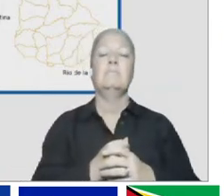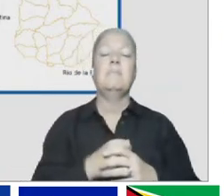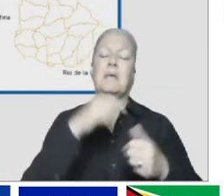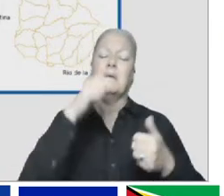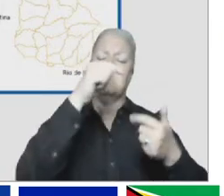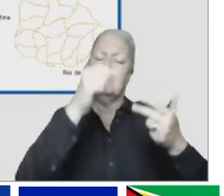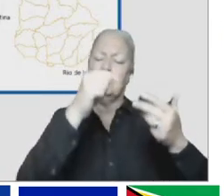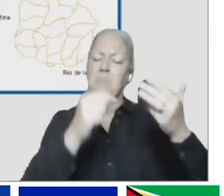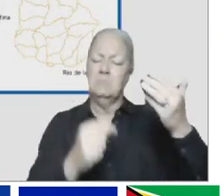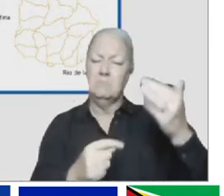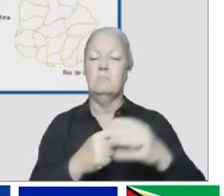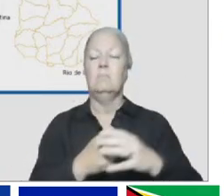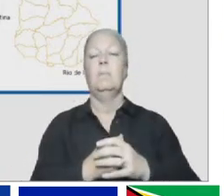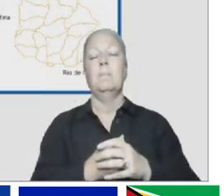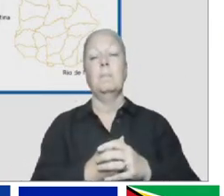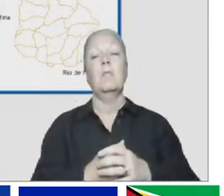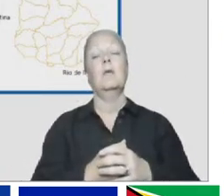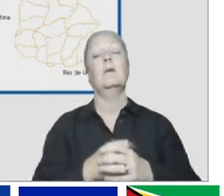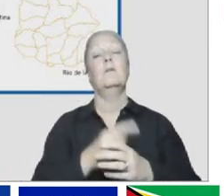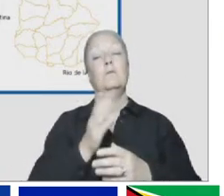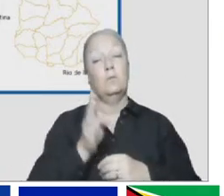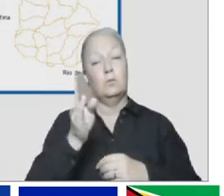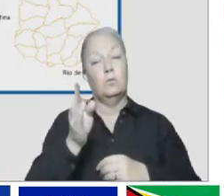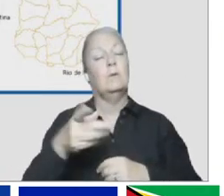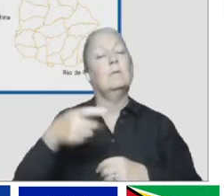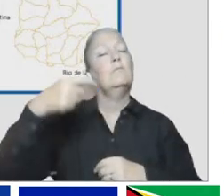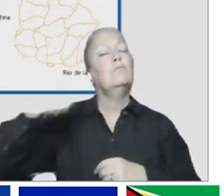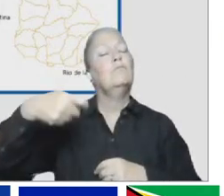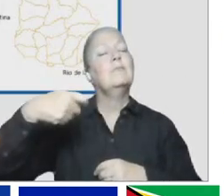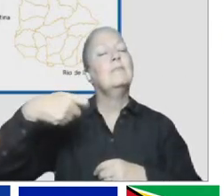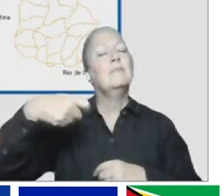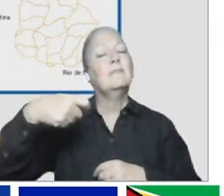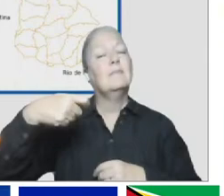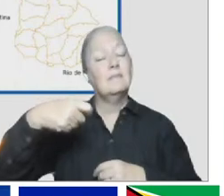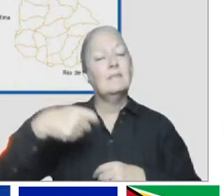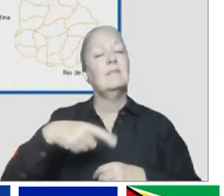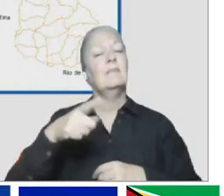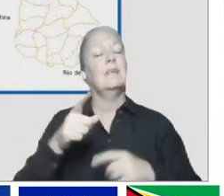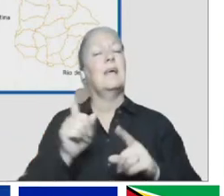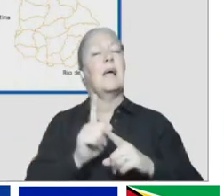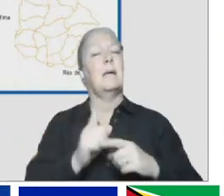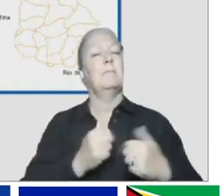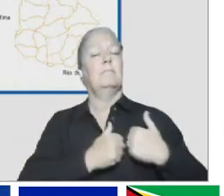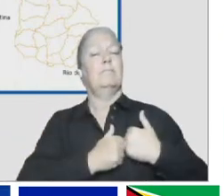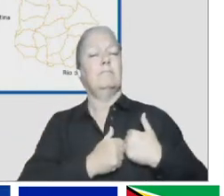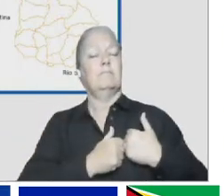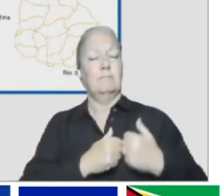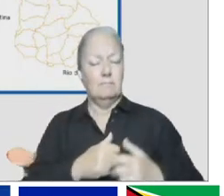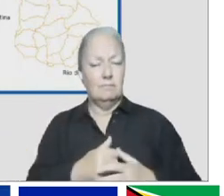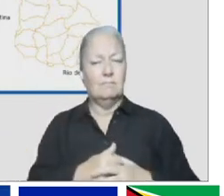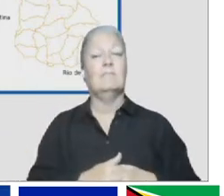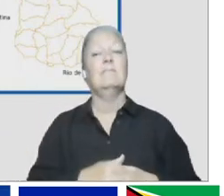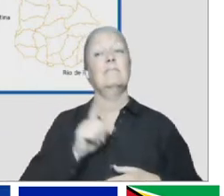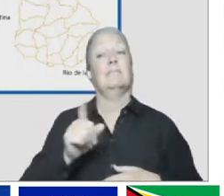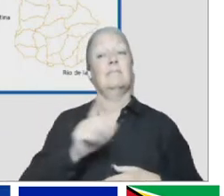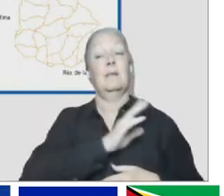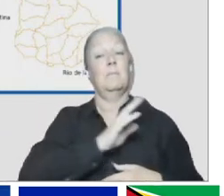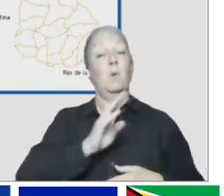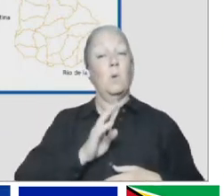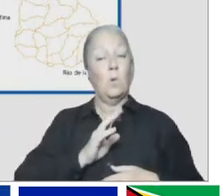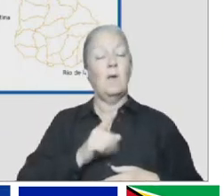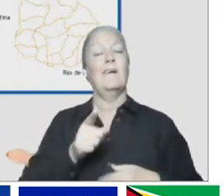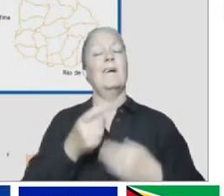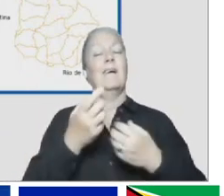of the Superintendent Congress. This national board is responsible, among other things, to establish